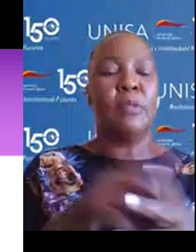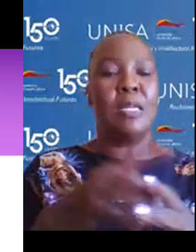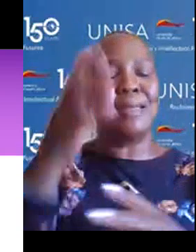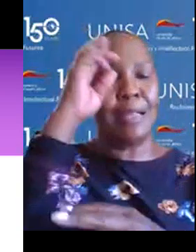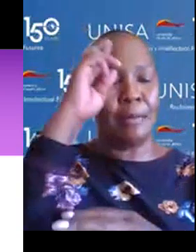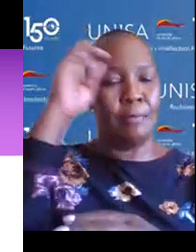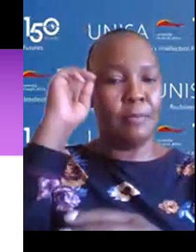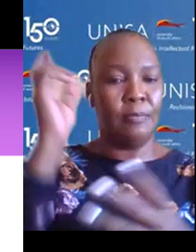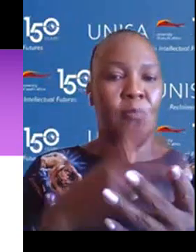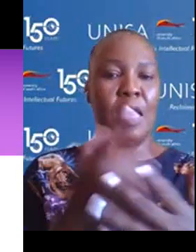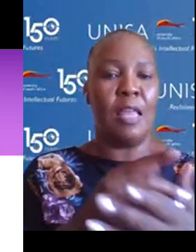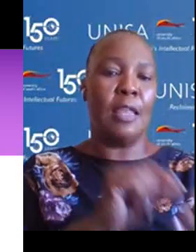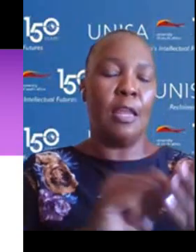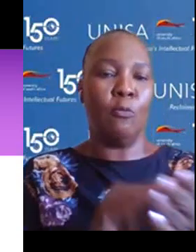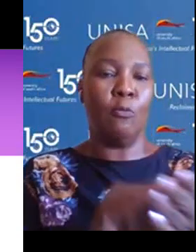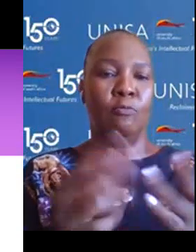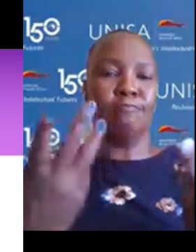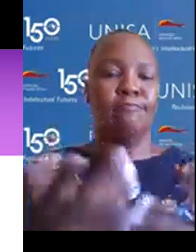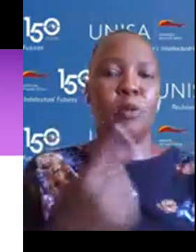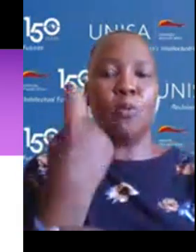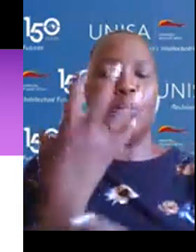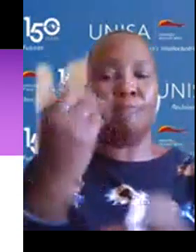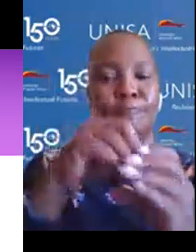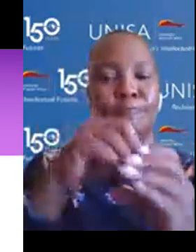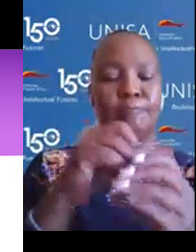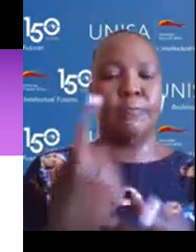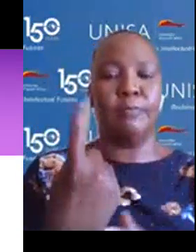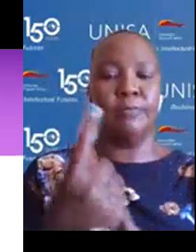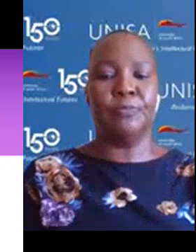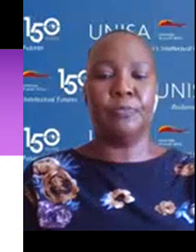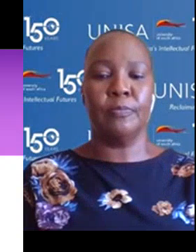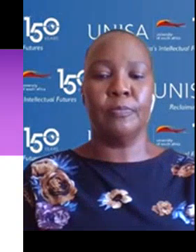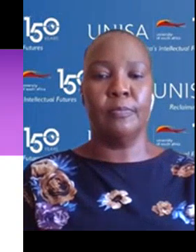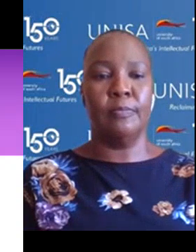and a notes tool in one.